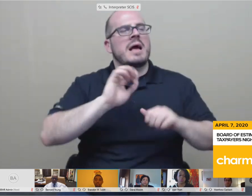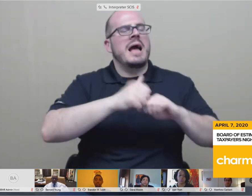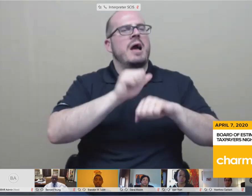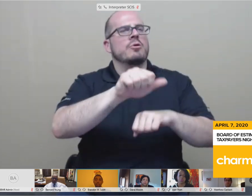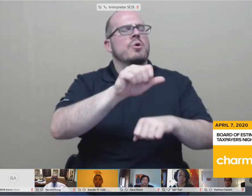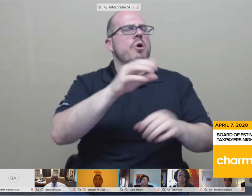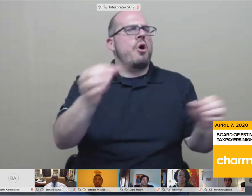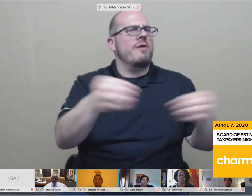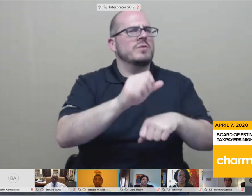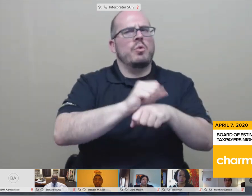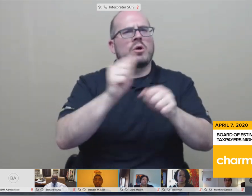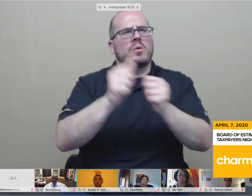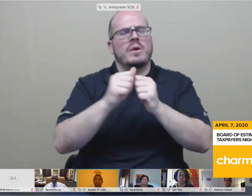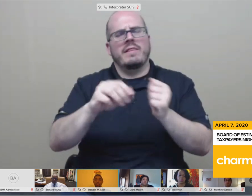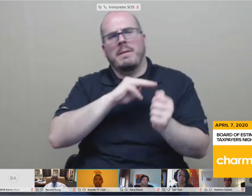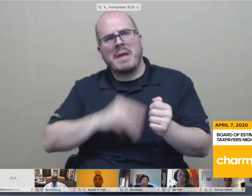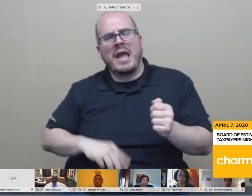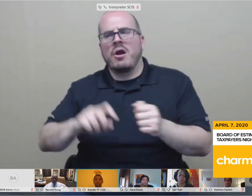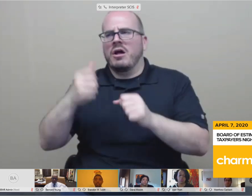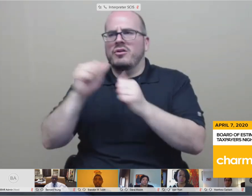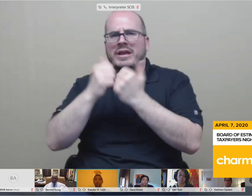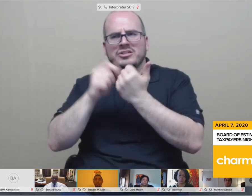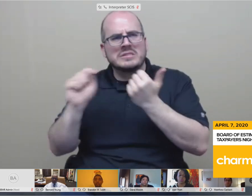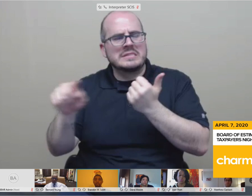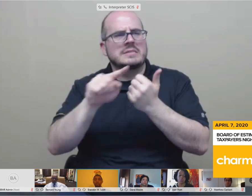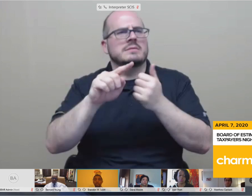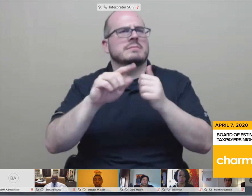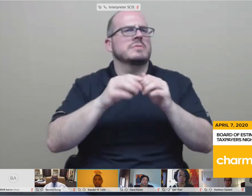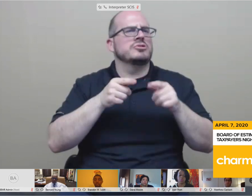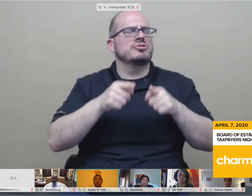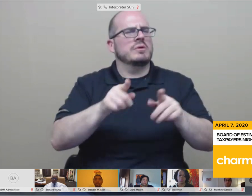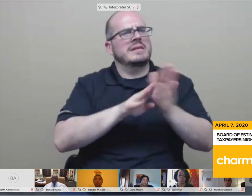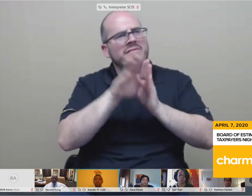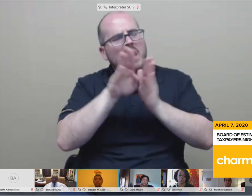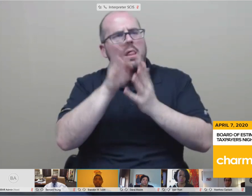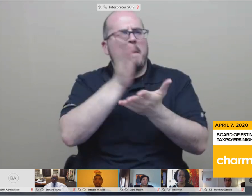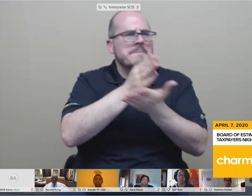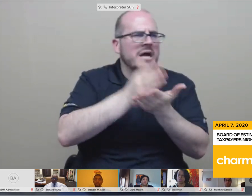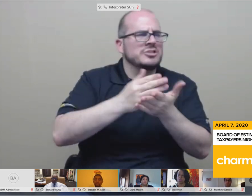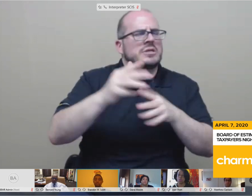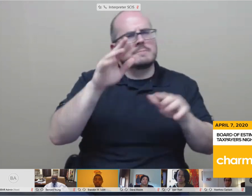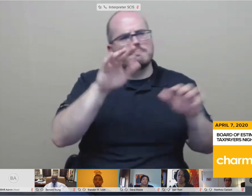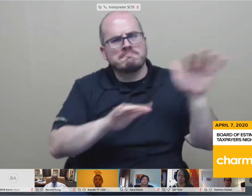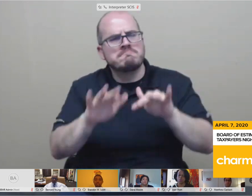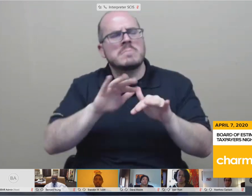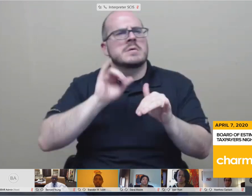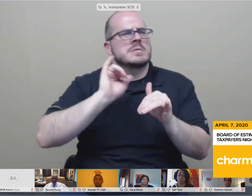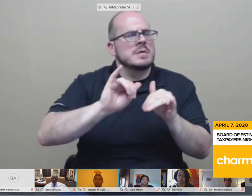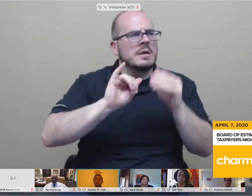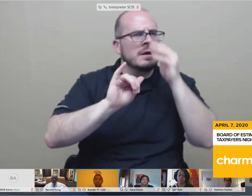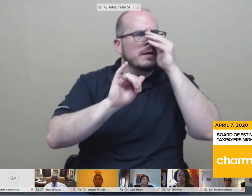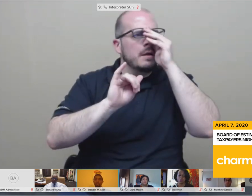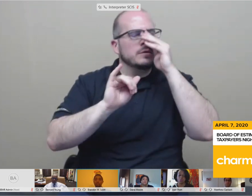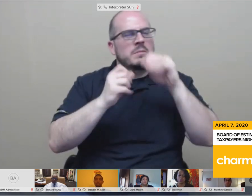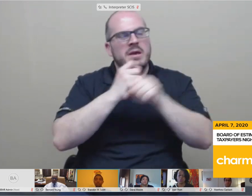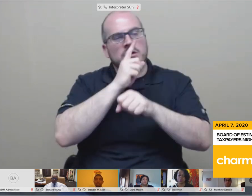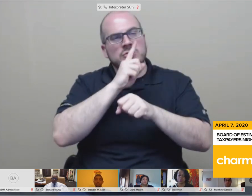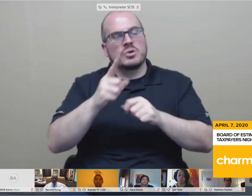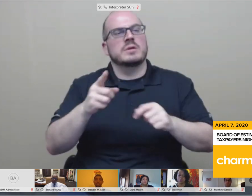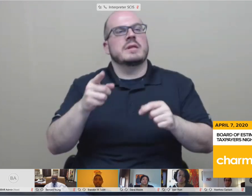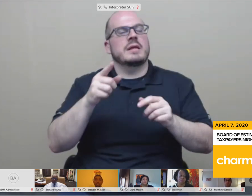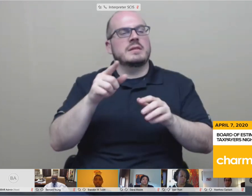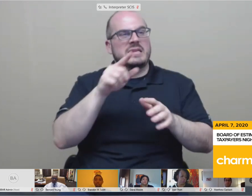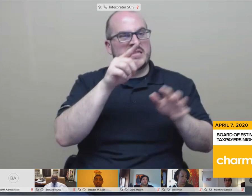and works with the mayor as you are developing the budget? As his behalf, to make sure that the services that the citizens of Baltimore depend